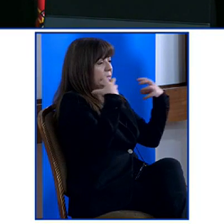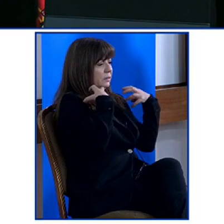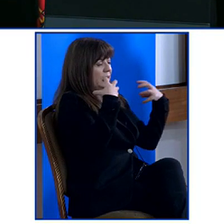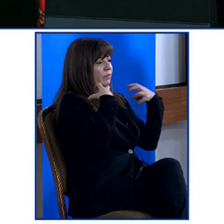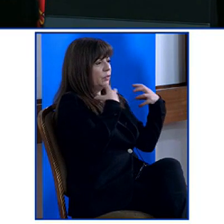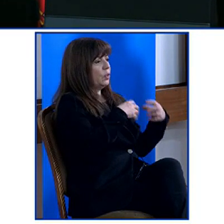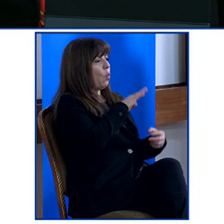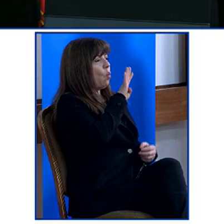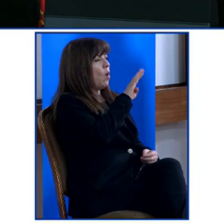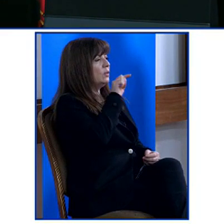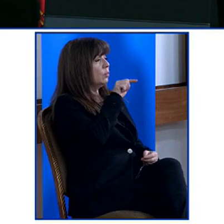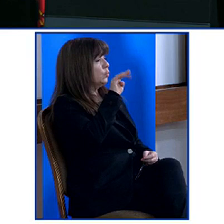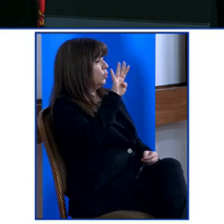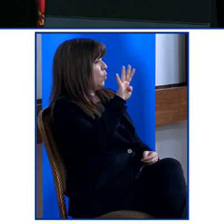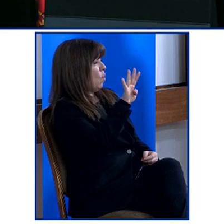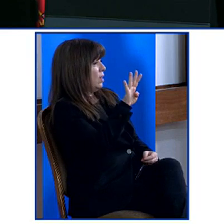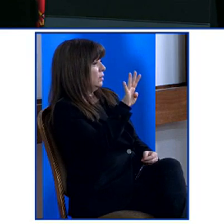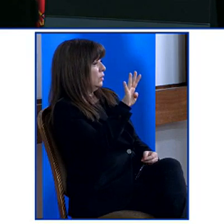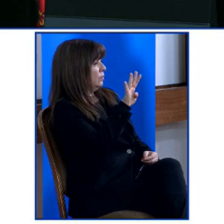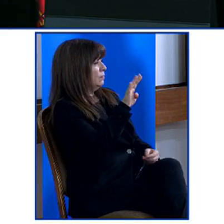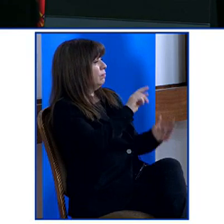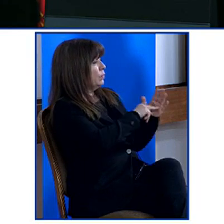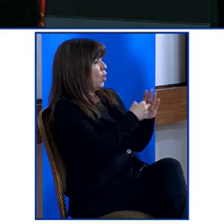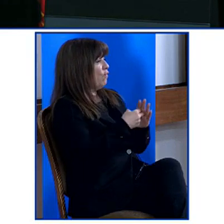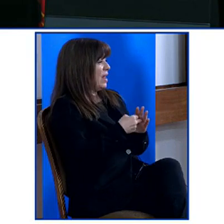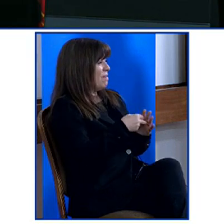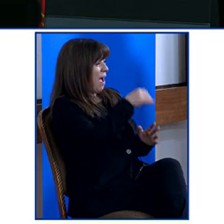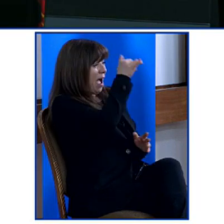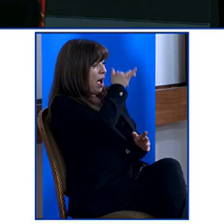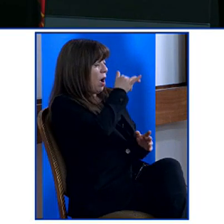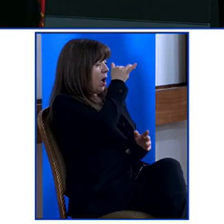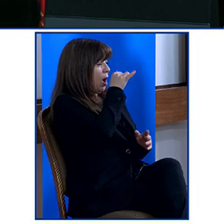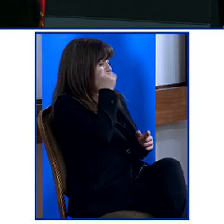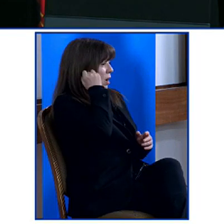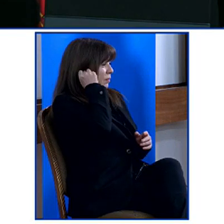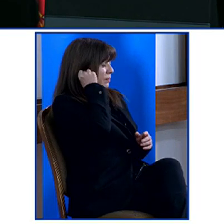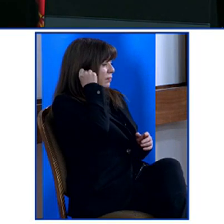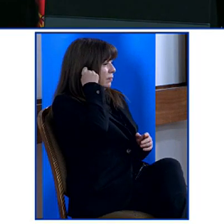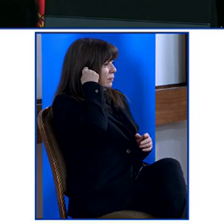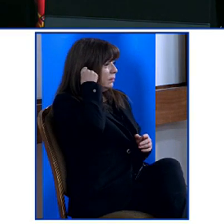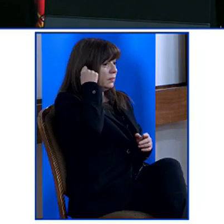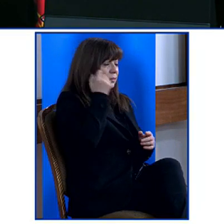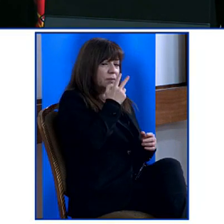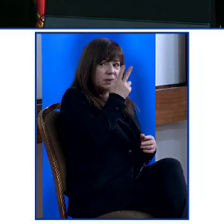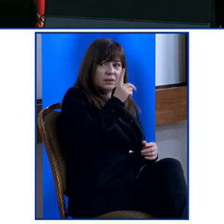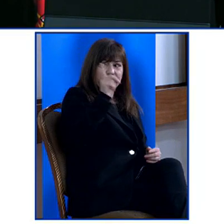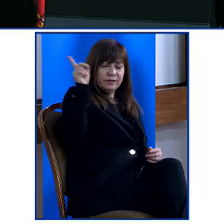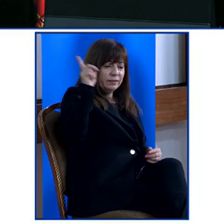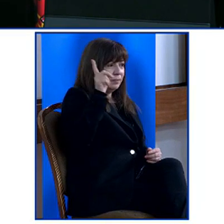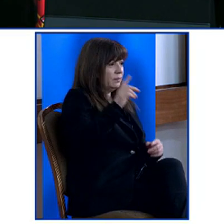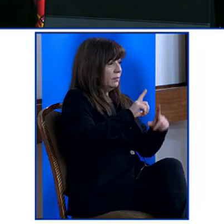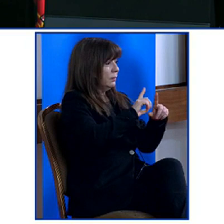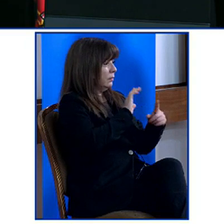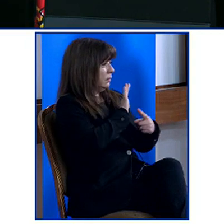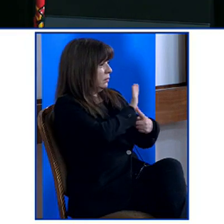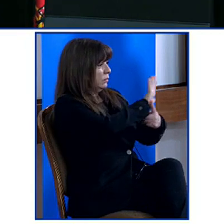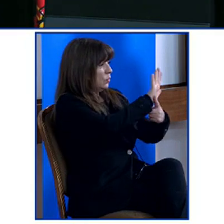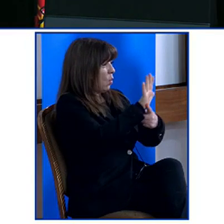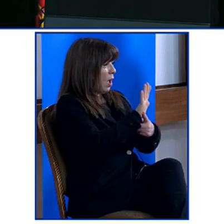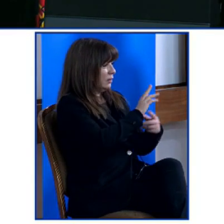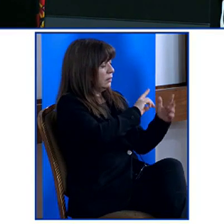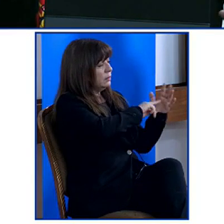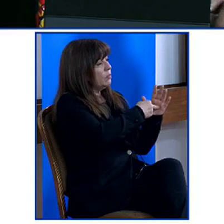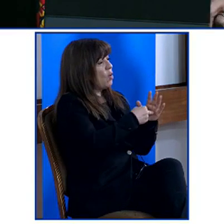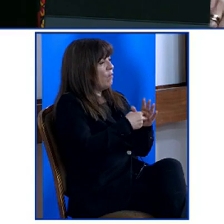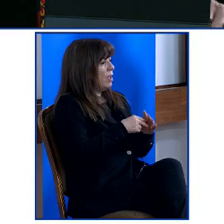This is a mountain of clinical waste. It's here to illustrate to you the size and scale of the problem. Now,